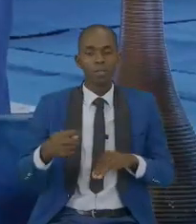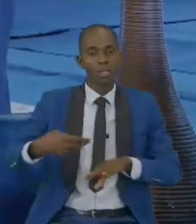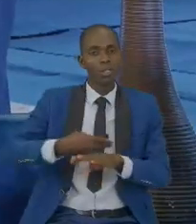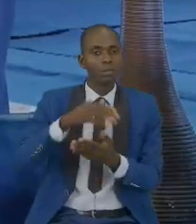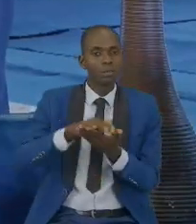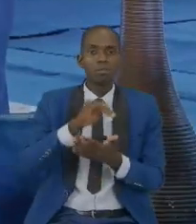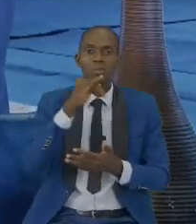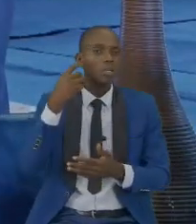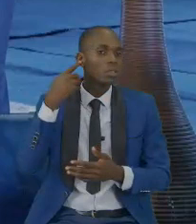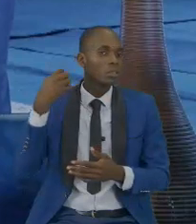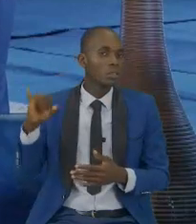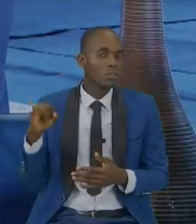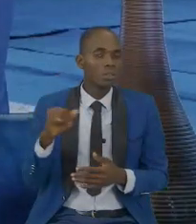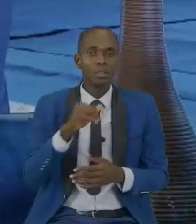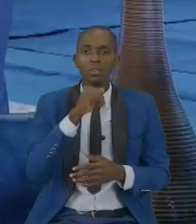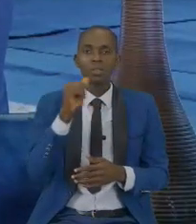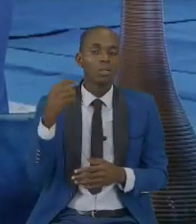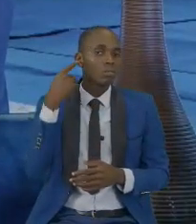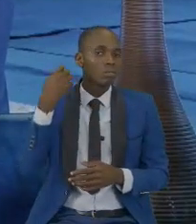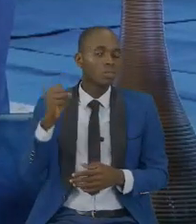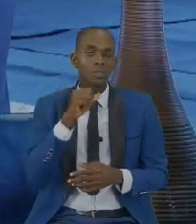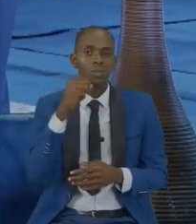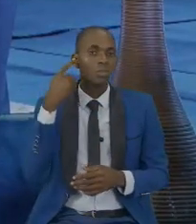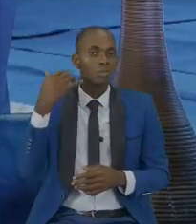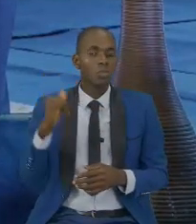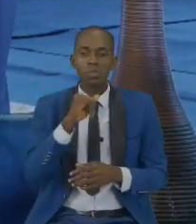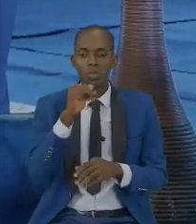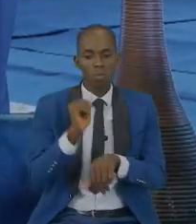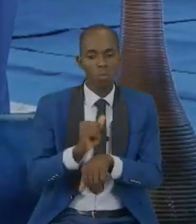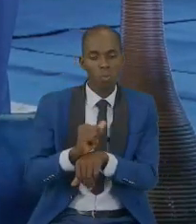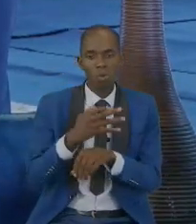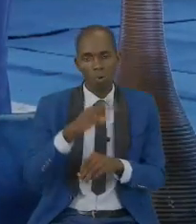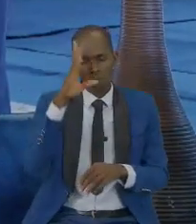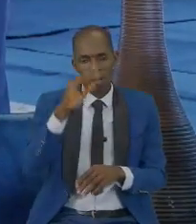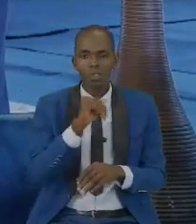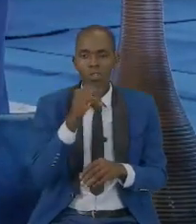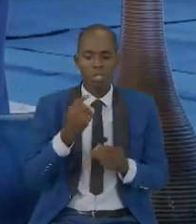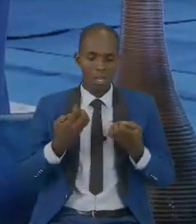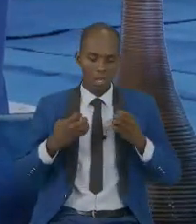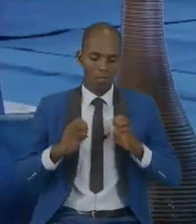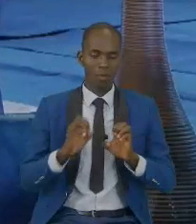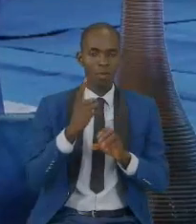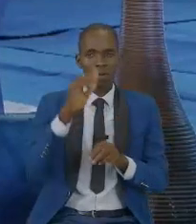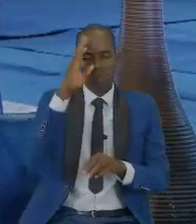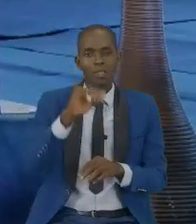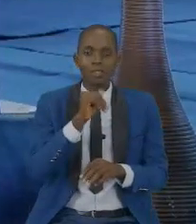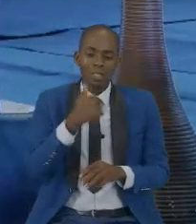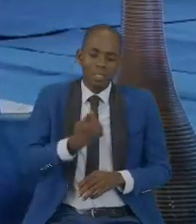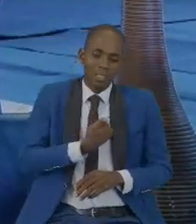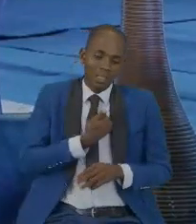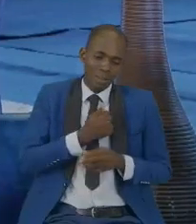silver or gold, not the works of man, not the efforts of man, not turning over a new leaf,